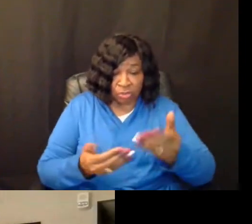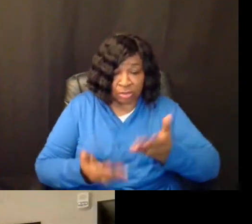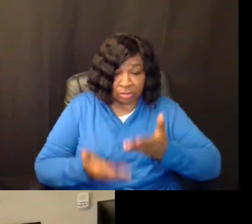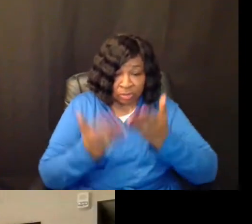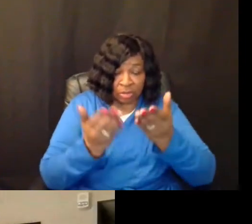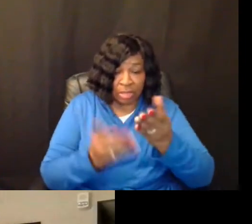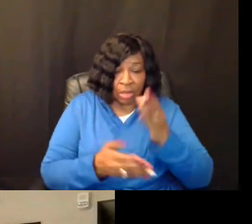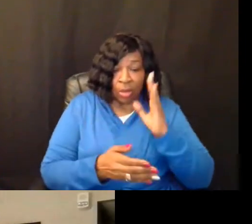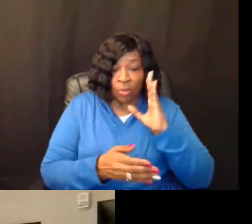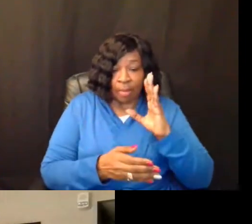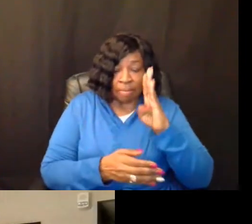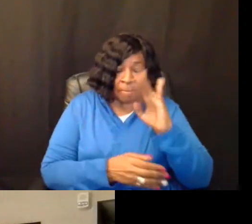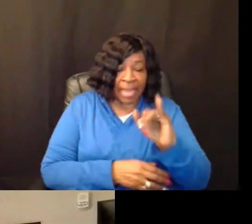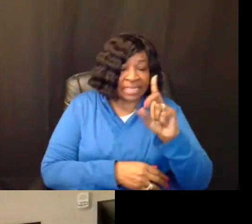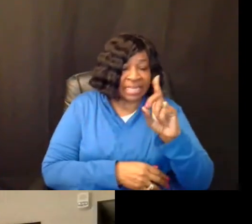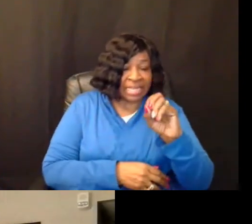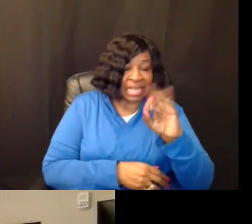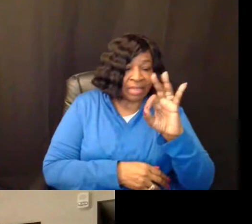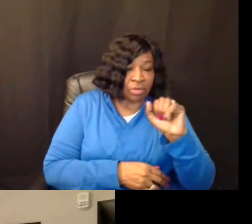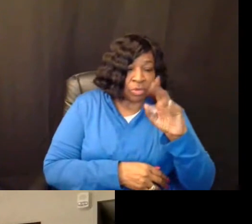going to be included in the Farm Bill.